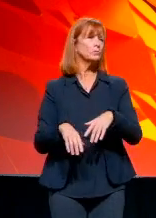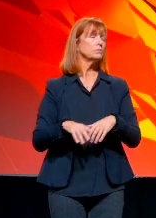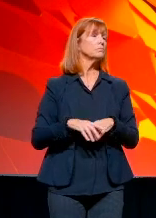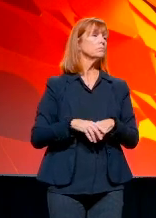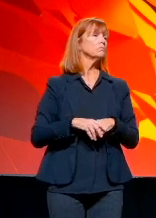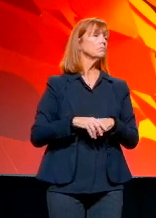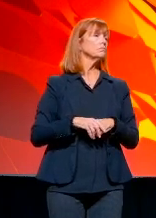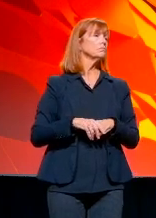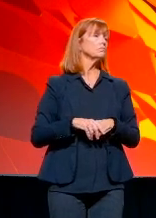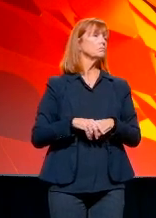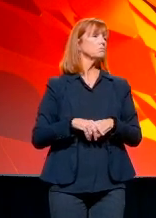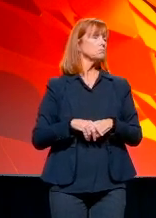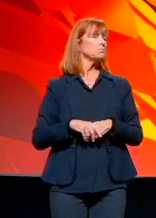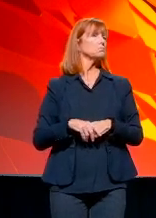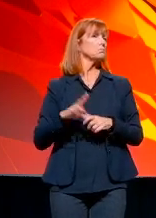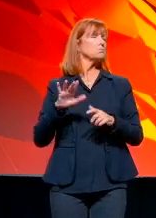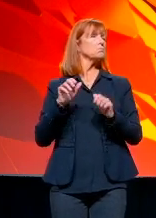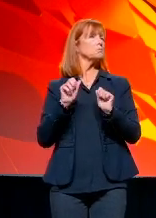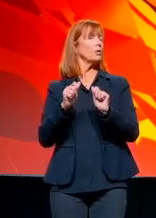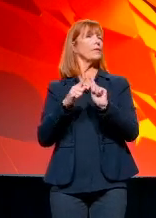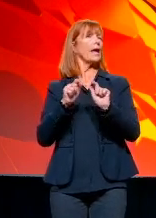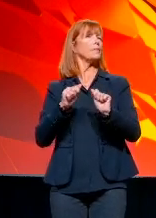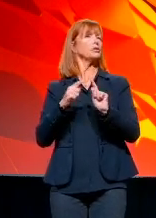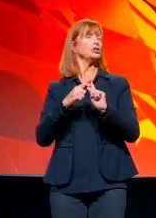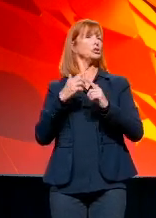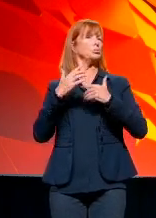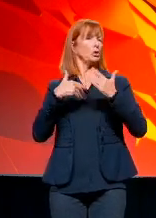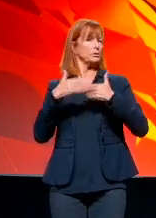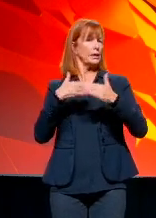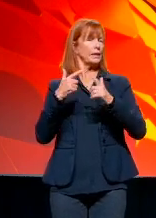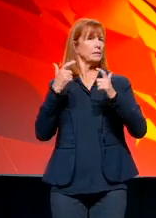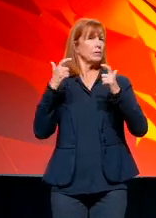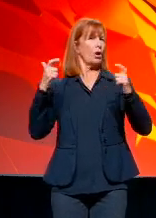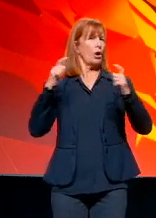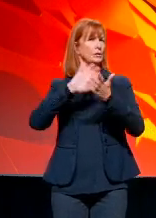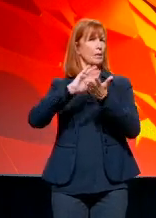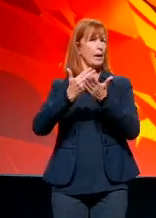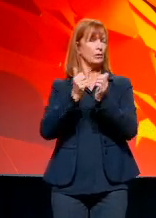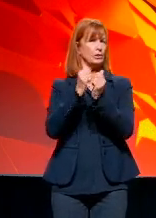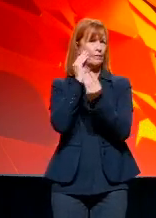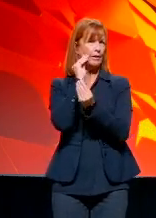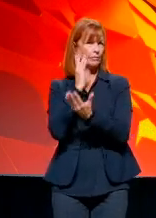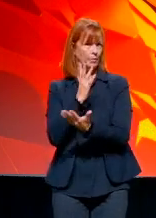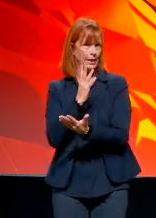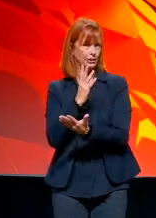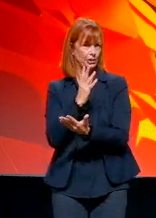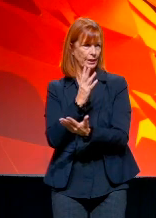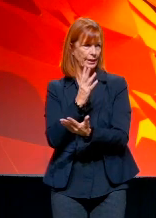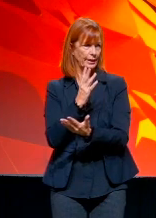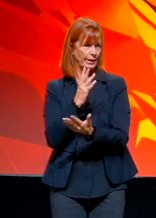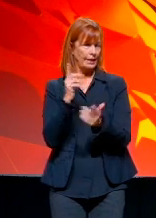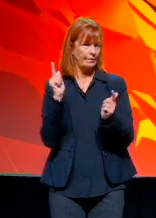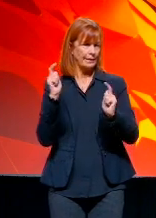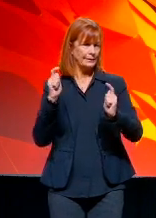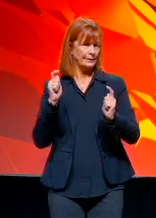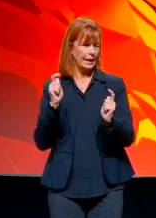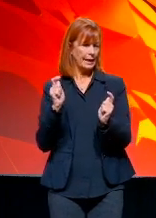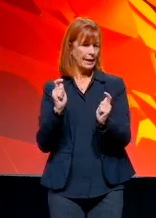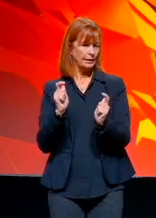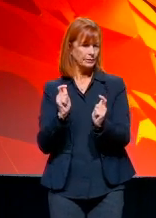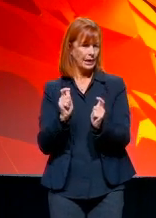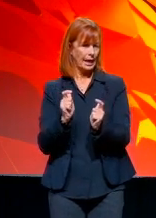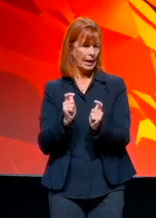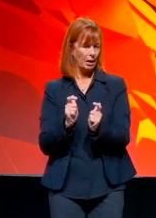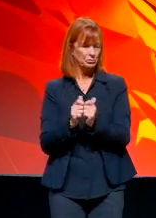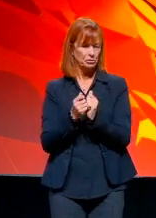was able to kind of process and encode a large amount of information, and then that we can scale them to like a billion or even